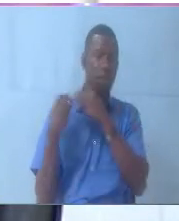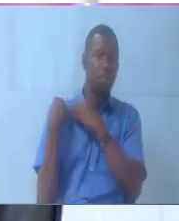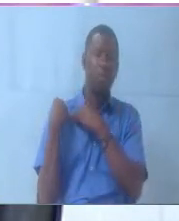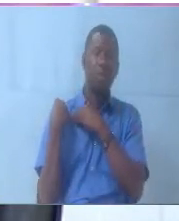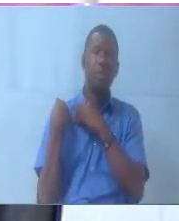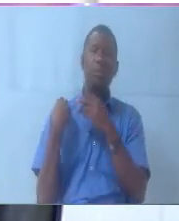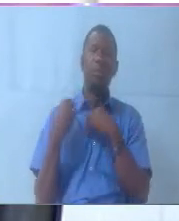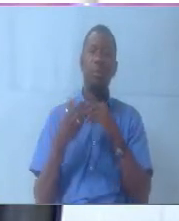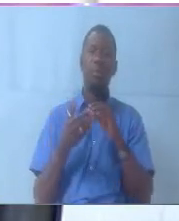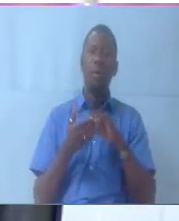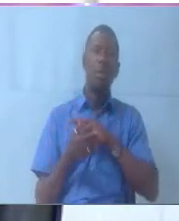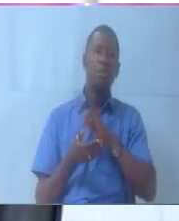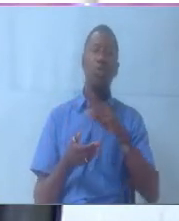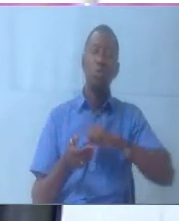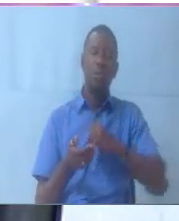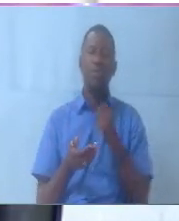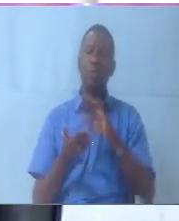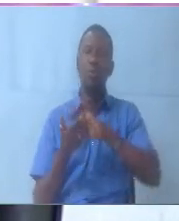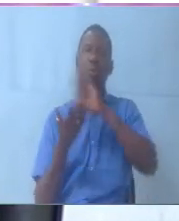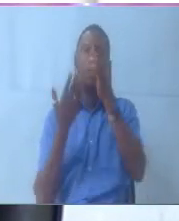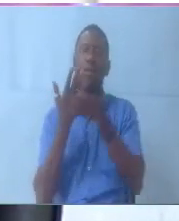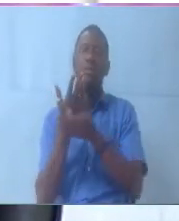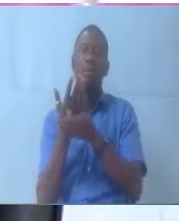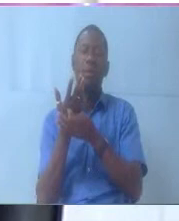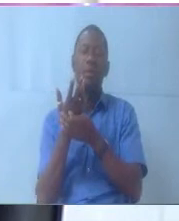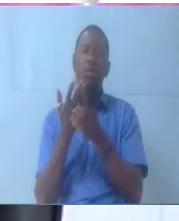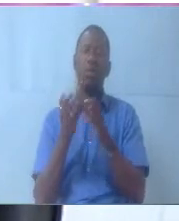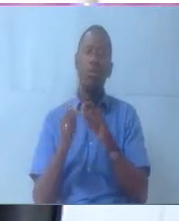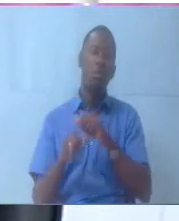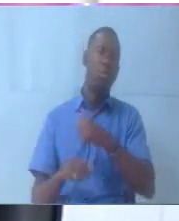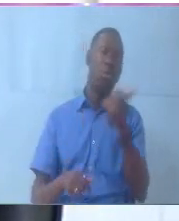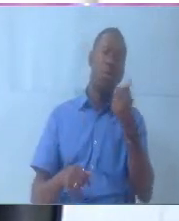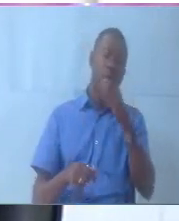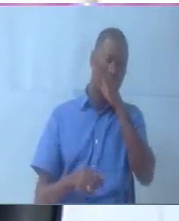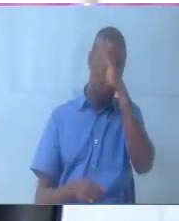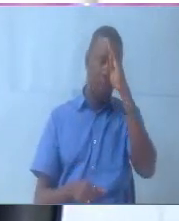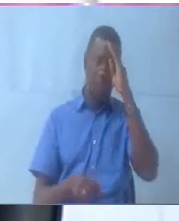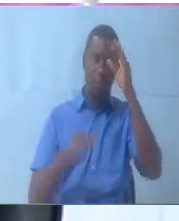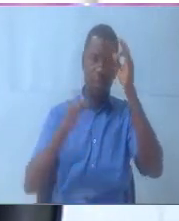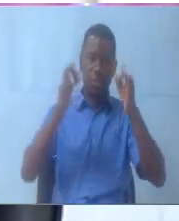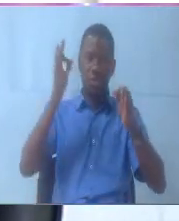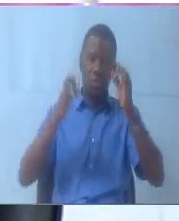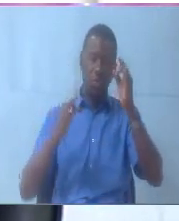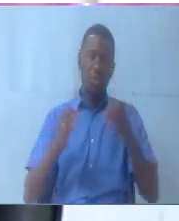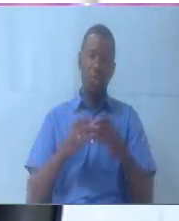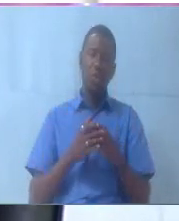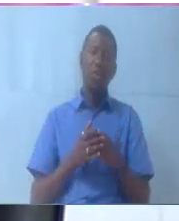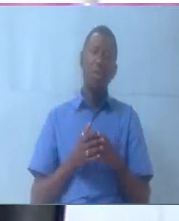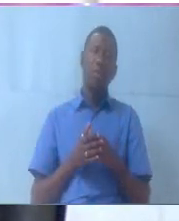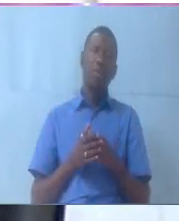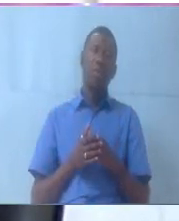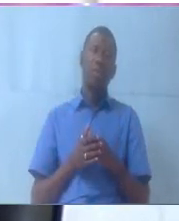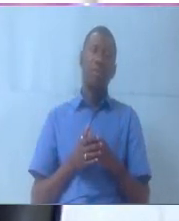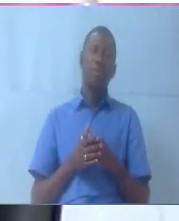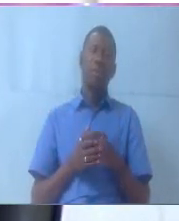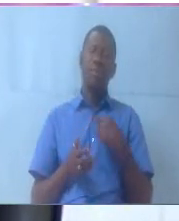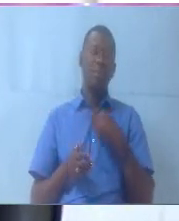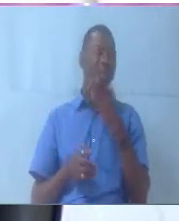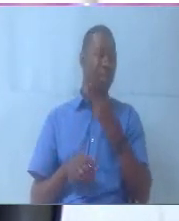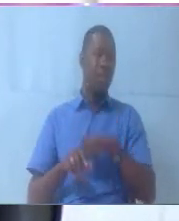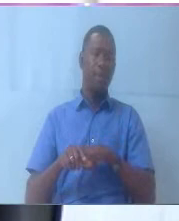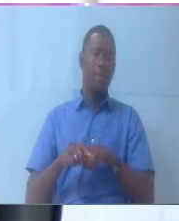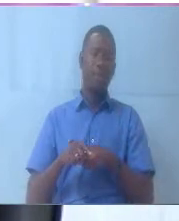mbalanta mankito nyin saundi. to a sister magistrate, Kata samba magistrate kiti bunda dola. even though the prosecution raised your